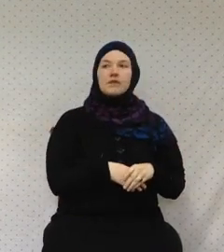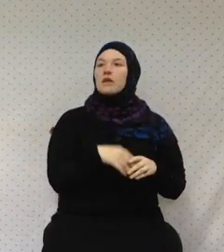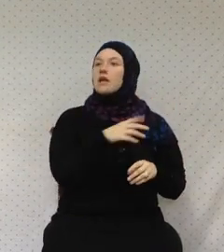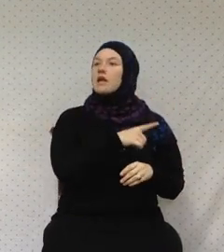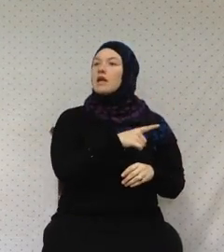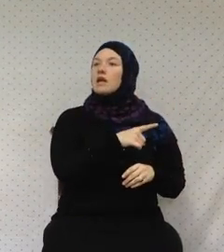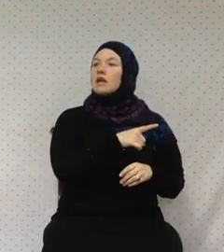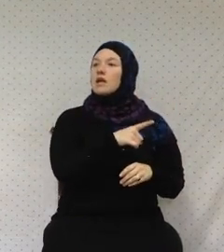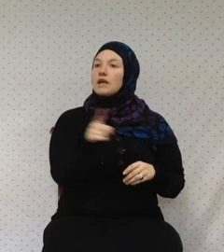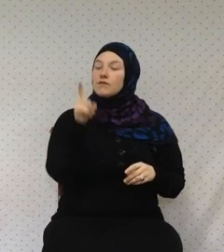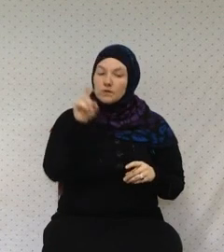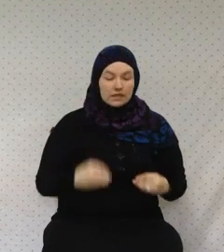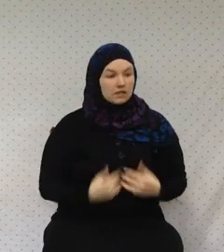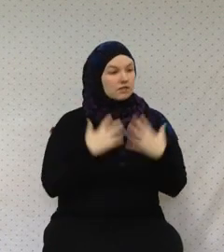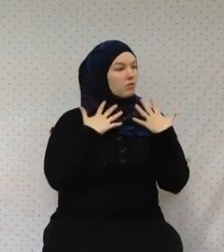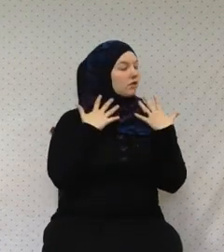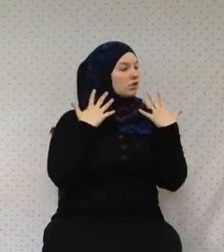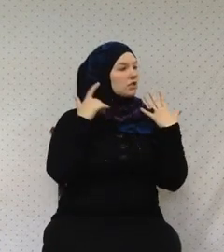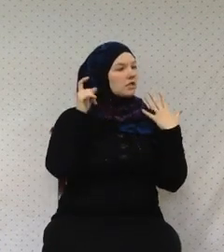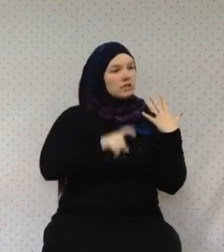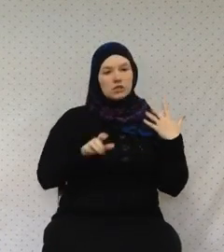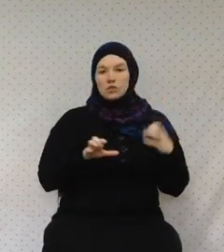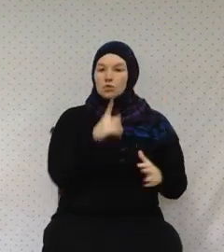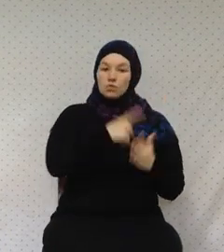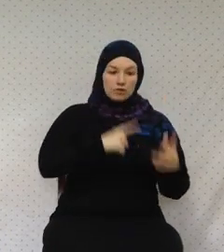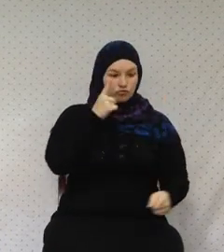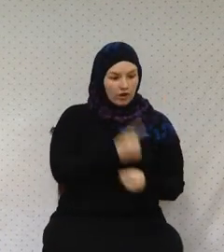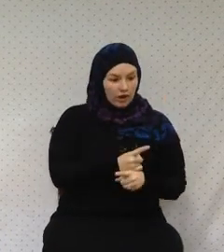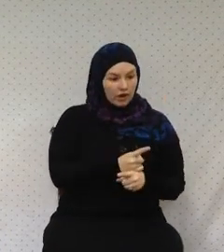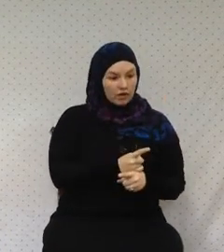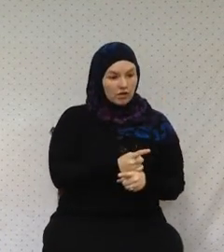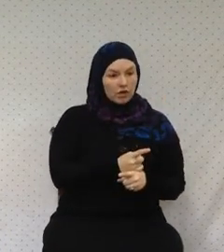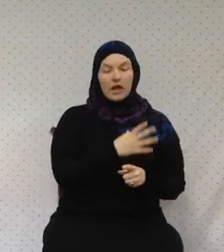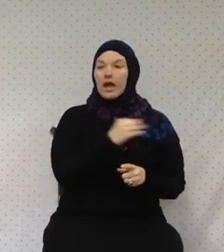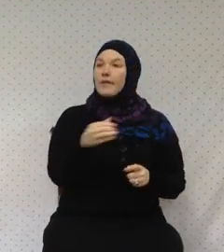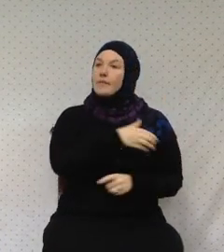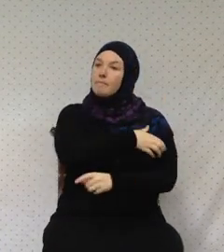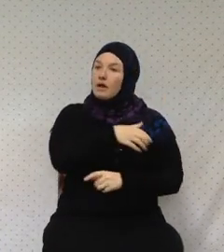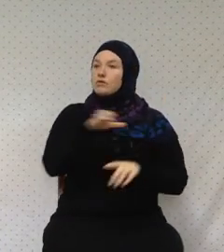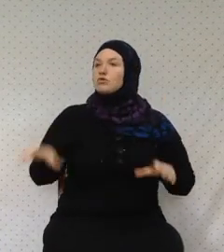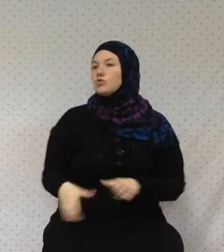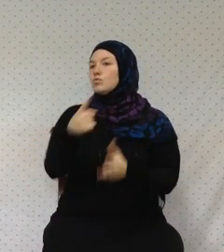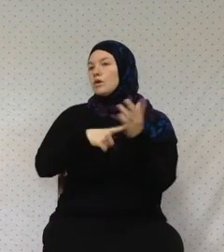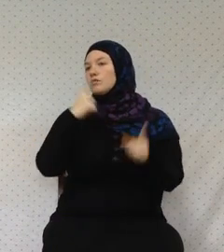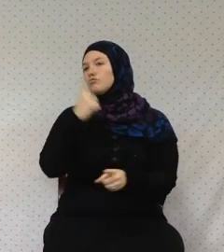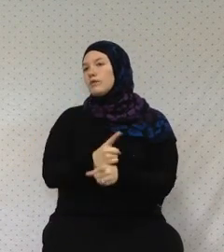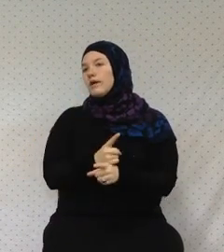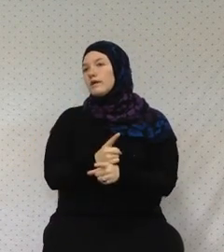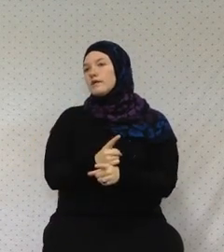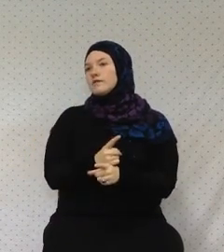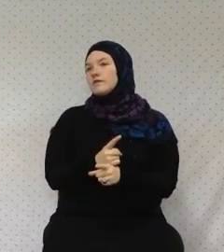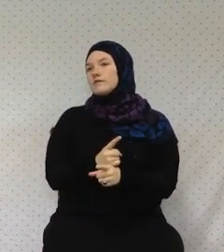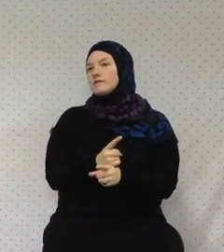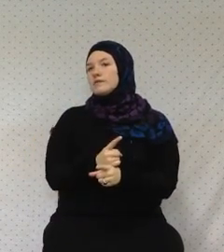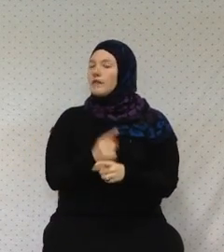give you the inspiration to want to do what is right and the power to do what is right without